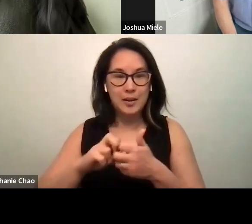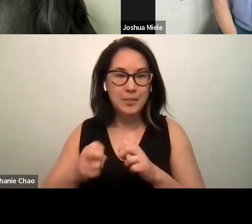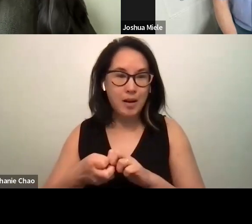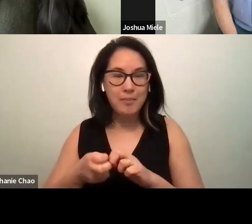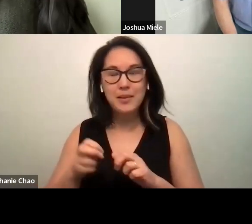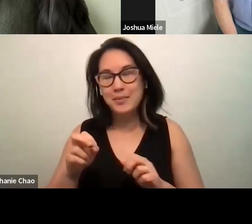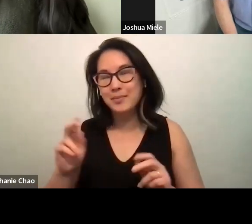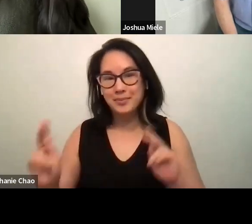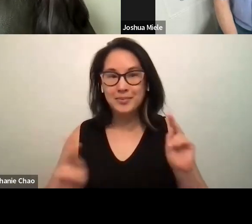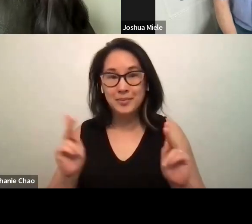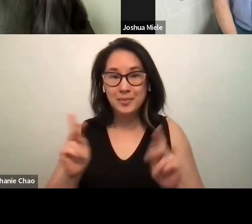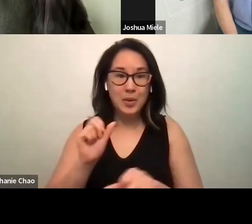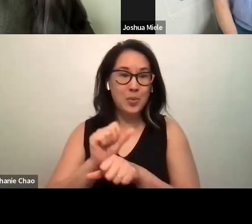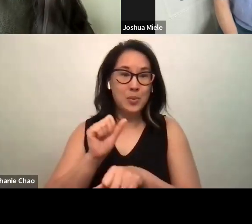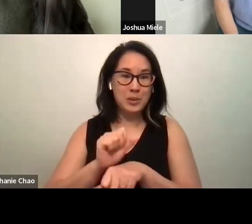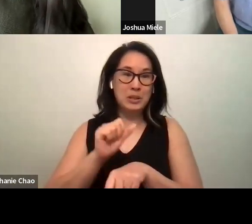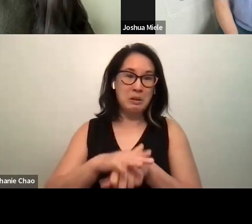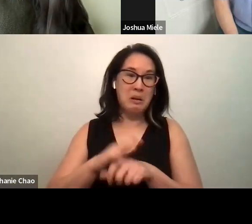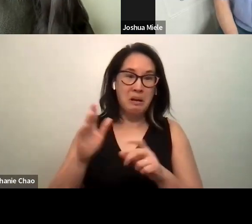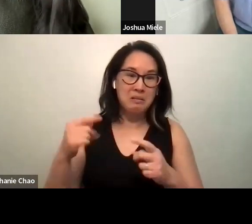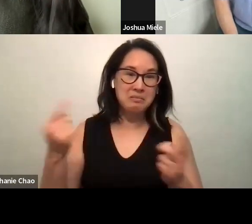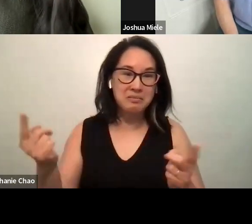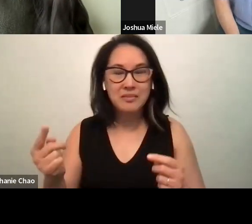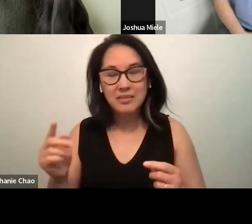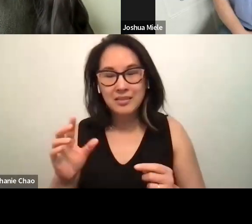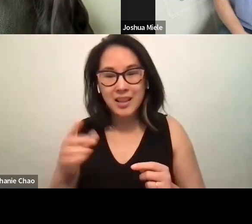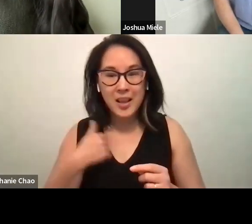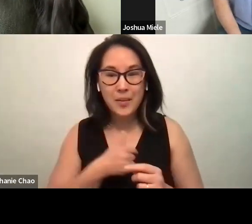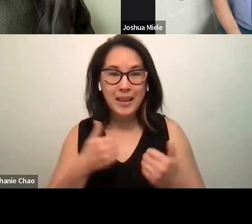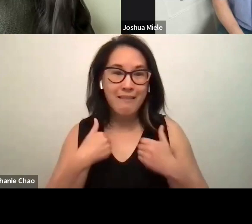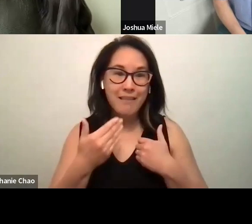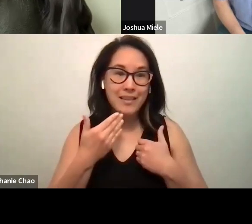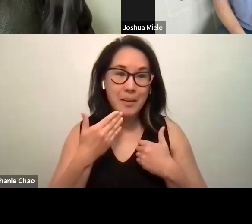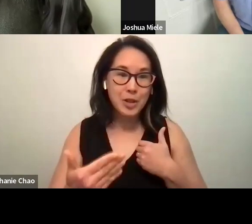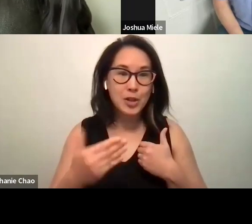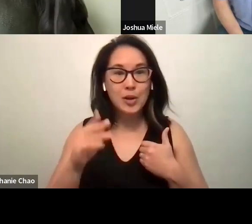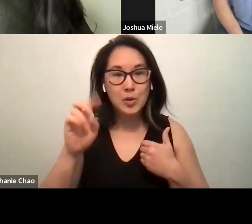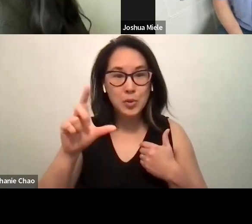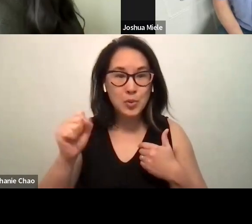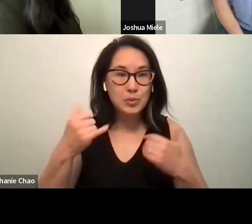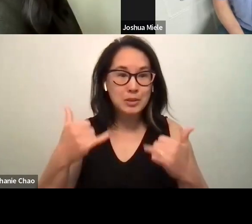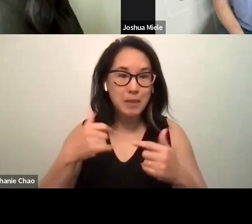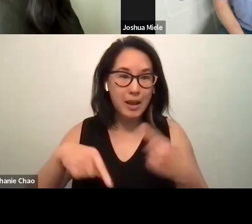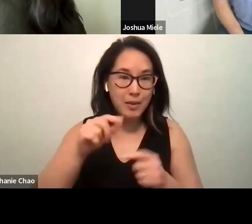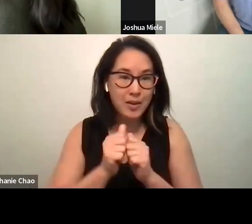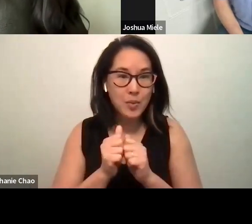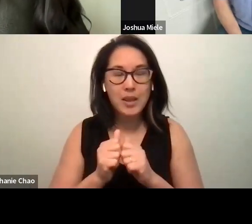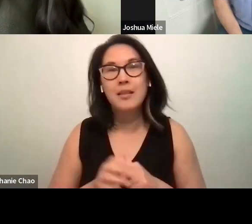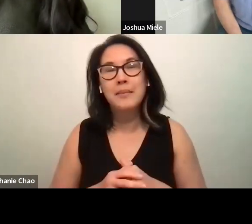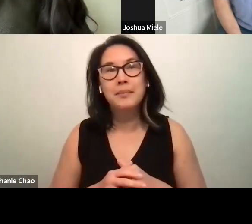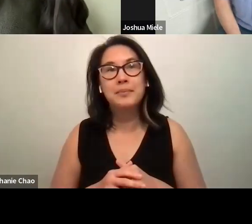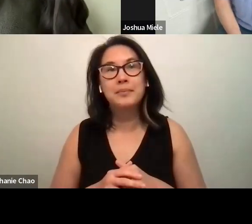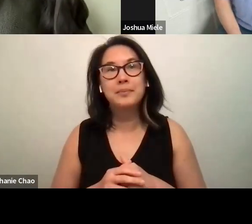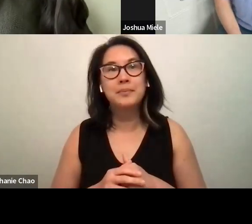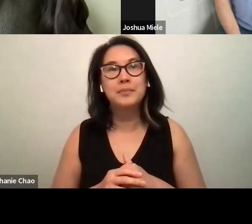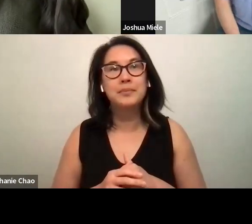been you know, working on pretty diligently, and I think we've got some good tools to play with. And then